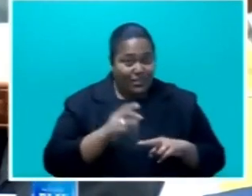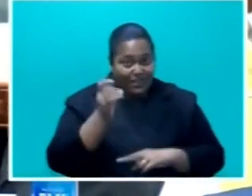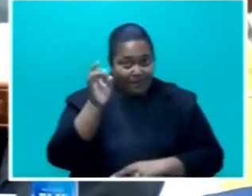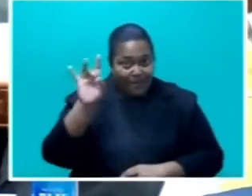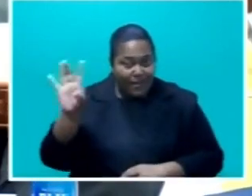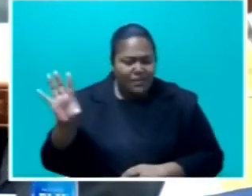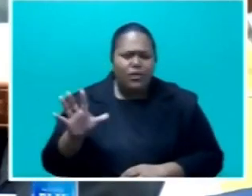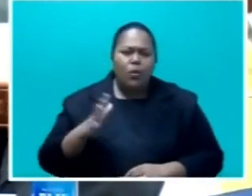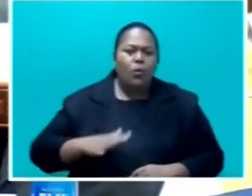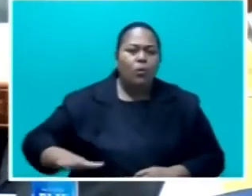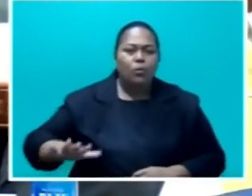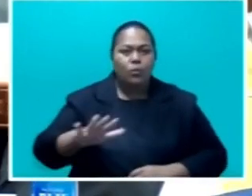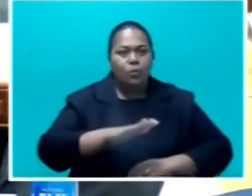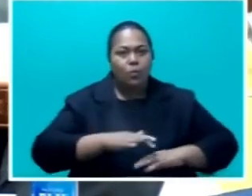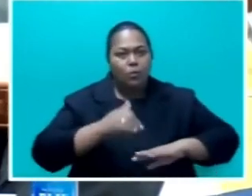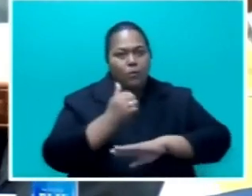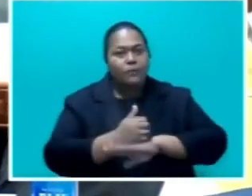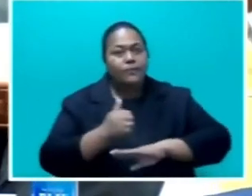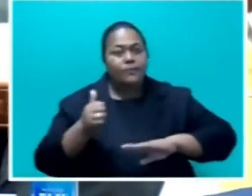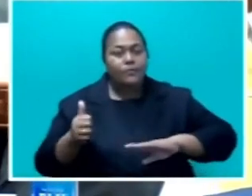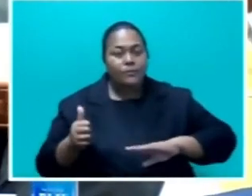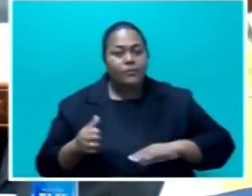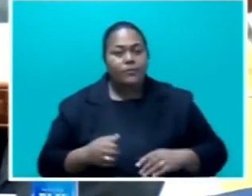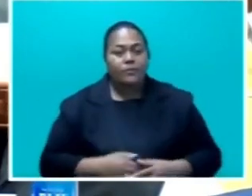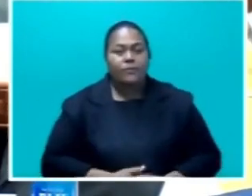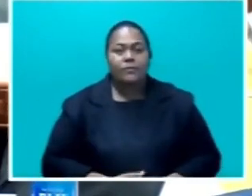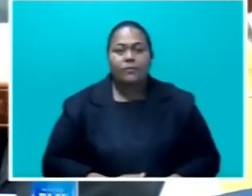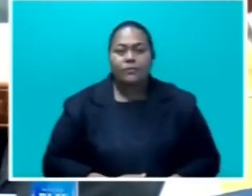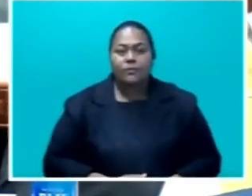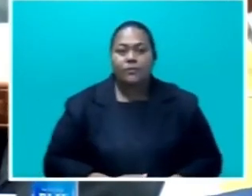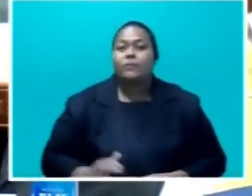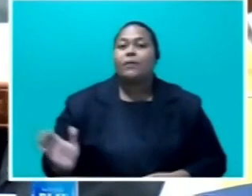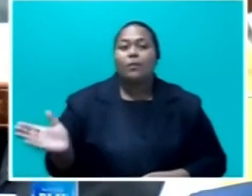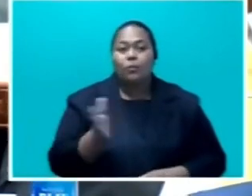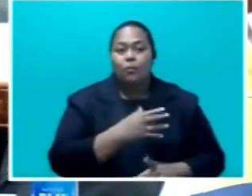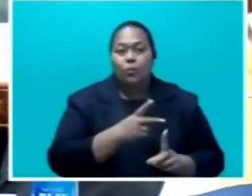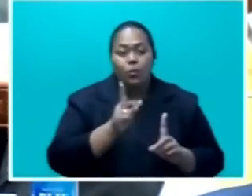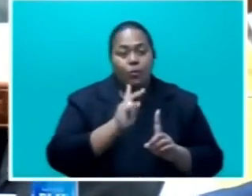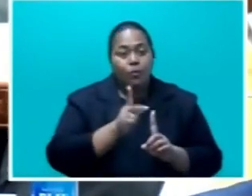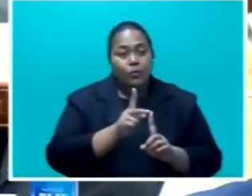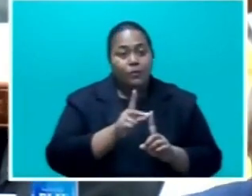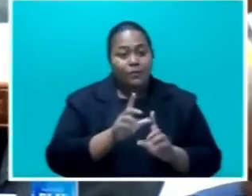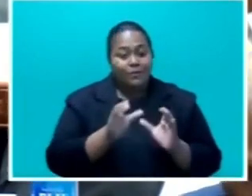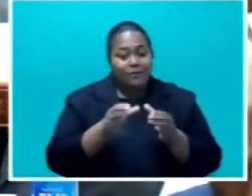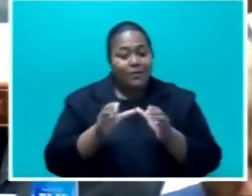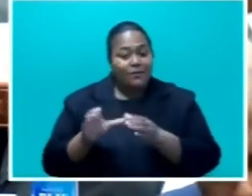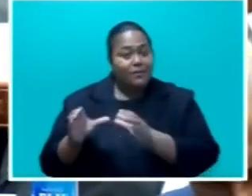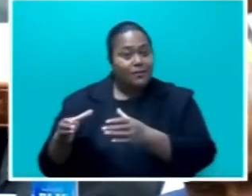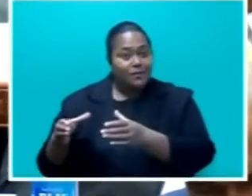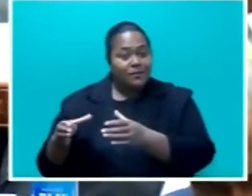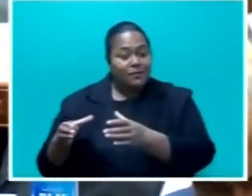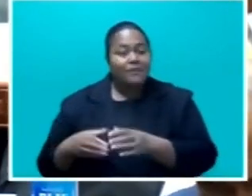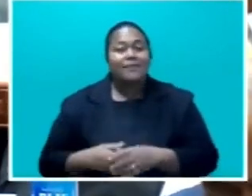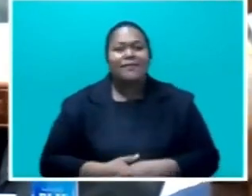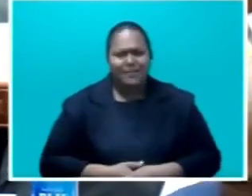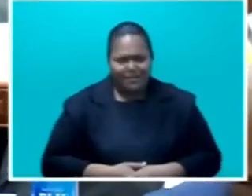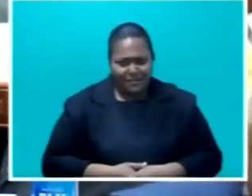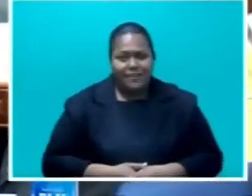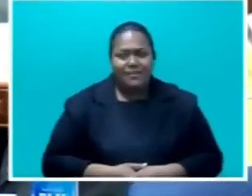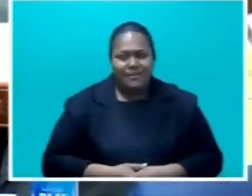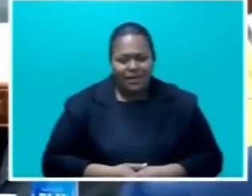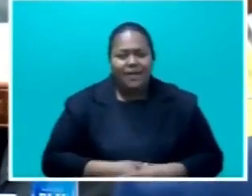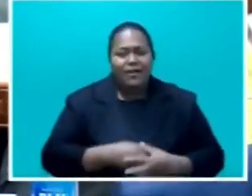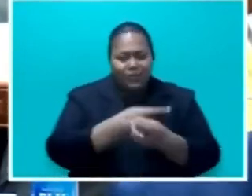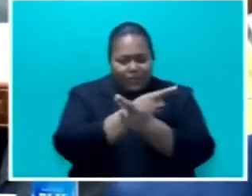all governments and all political parties have respected the